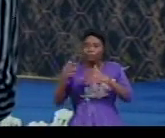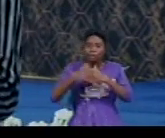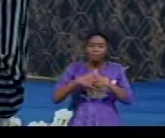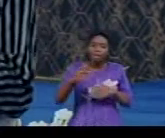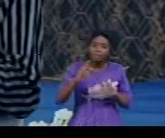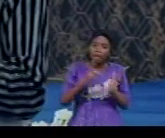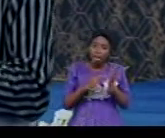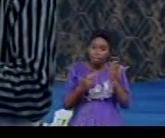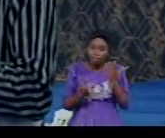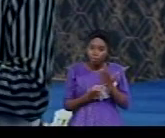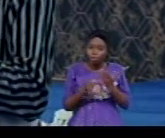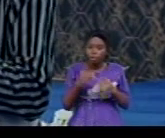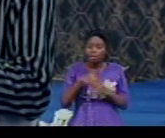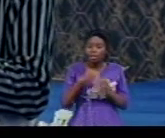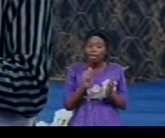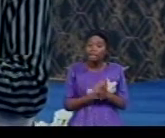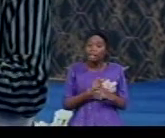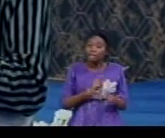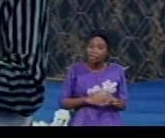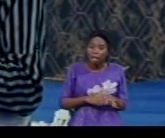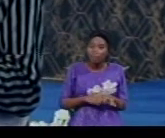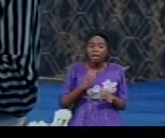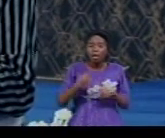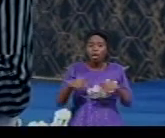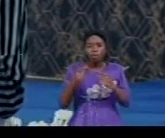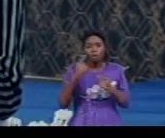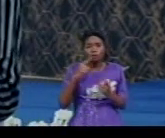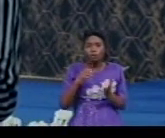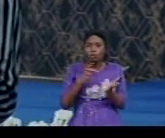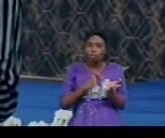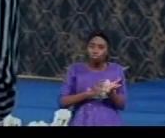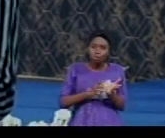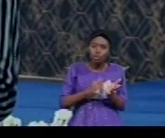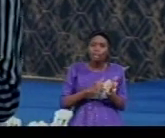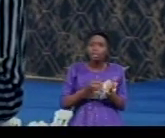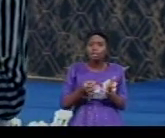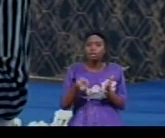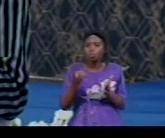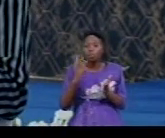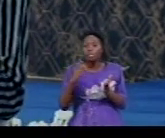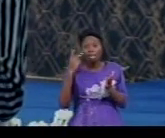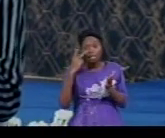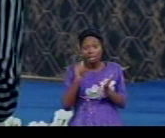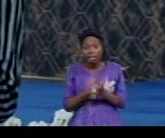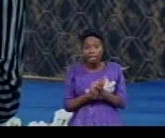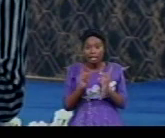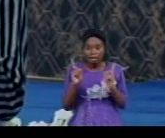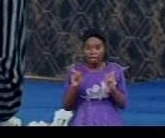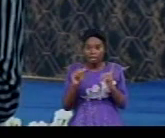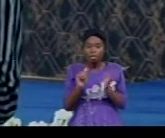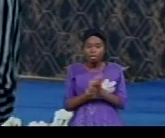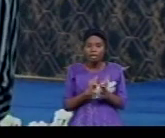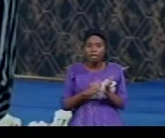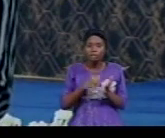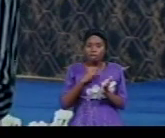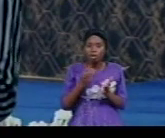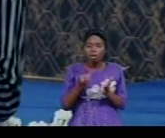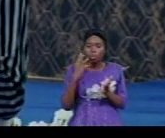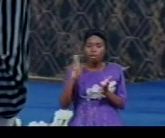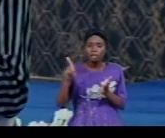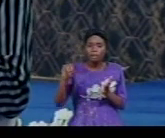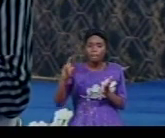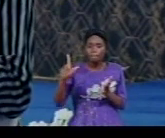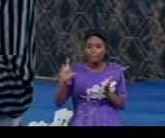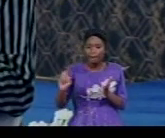that very period, I went for medication. It was tested. It was tapping. Treatment started, but